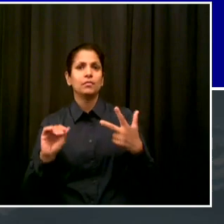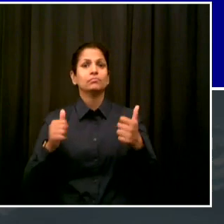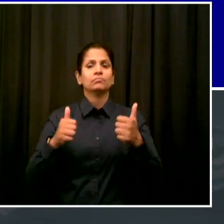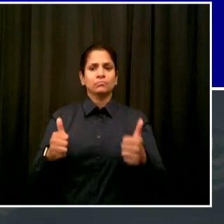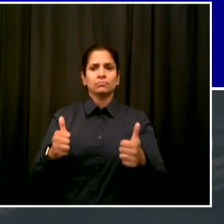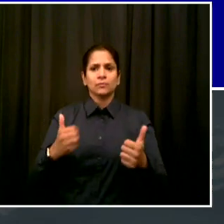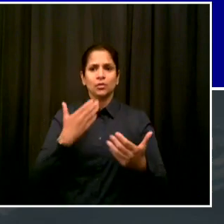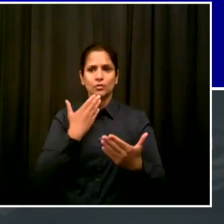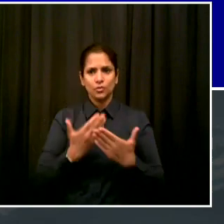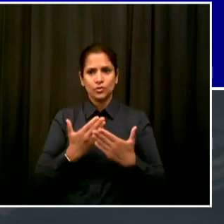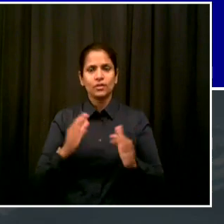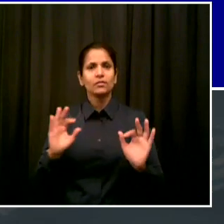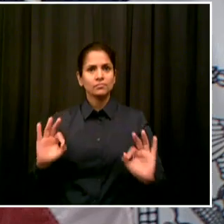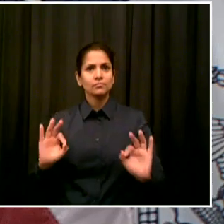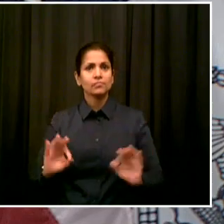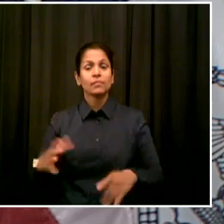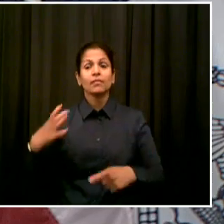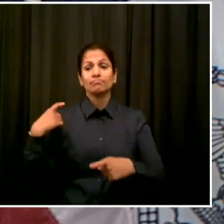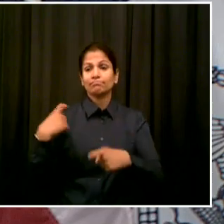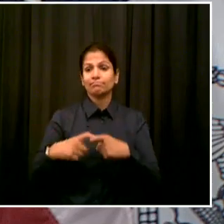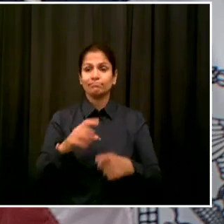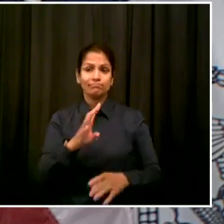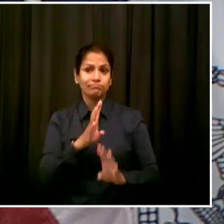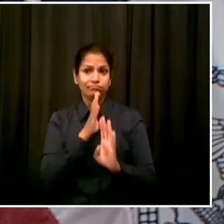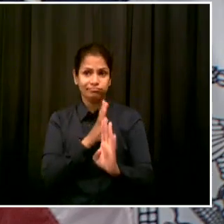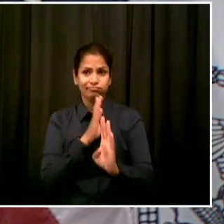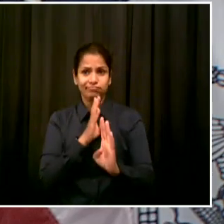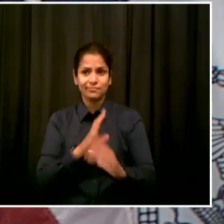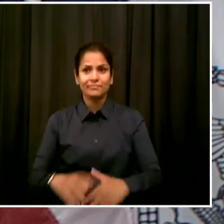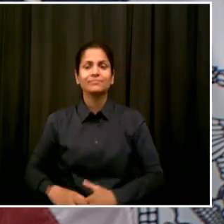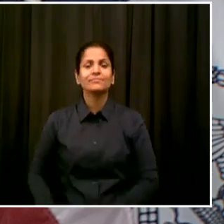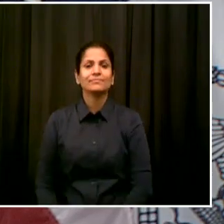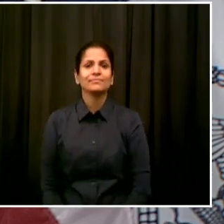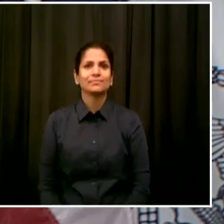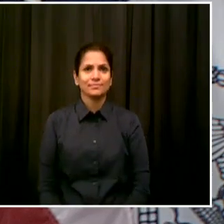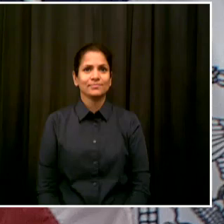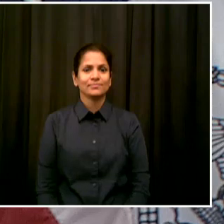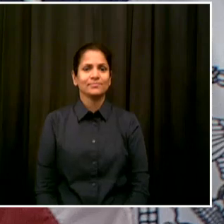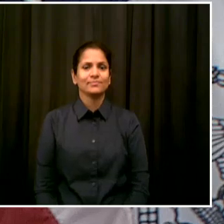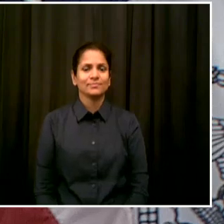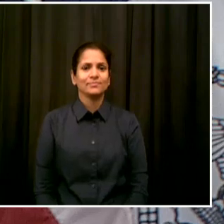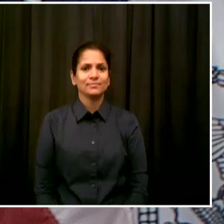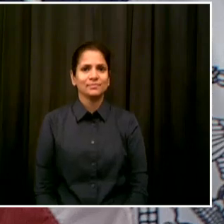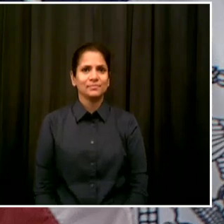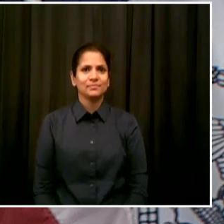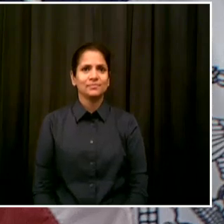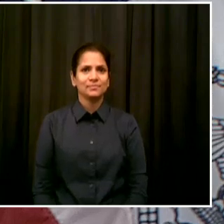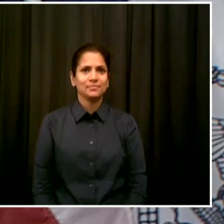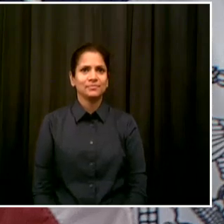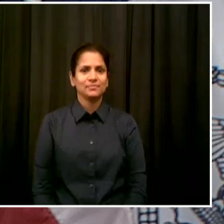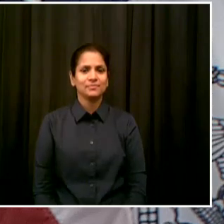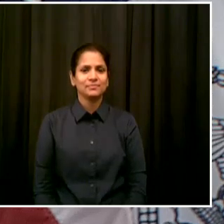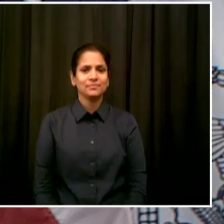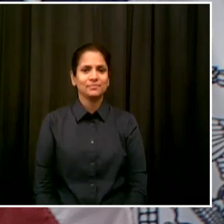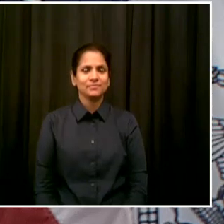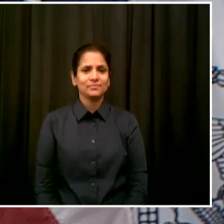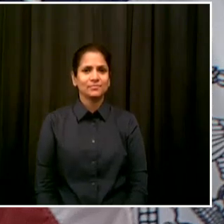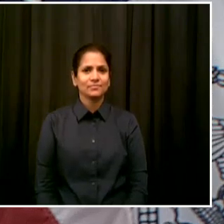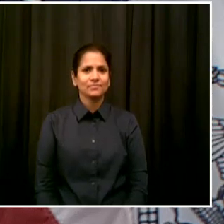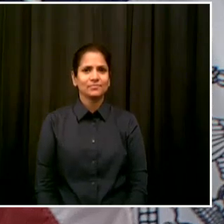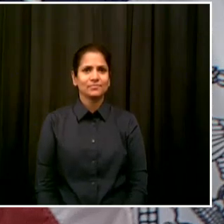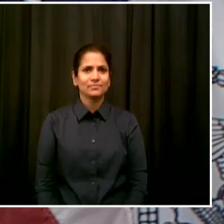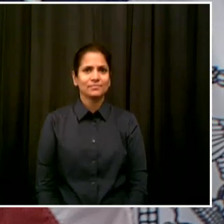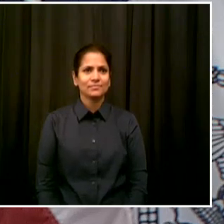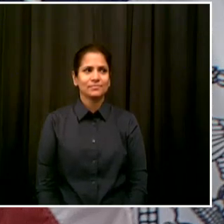in Spanish. Este verano, los neoyorquinos vamos a enfrentar a otros